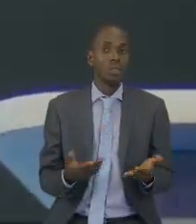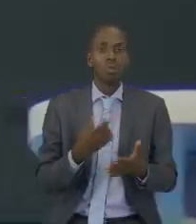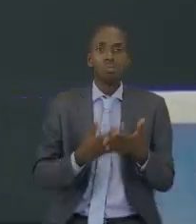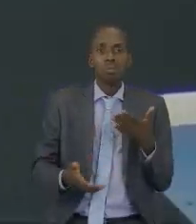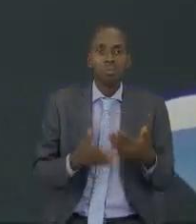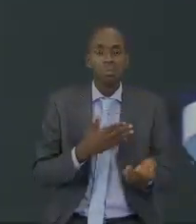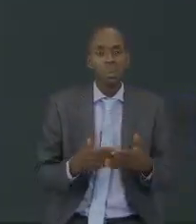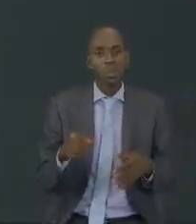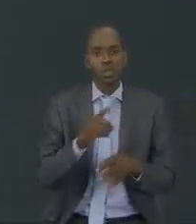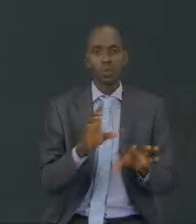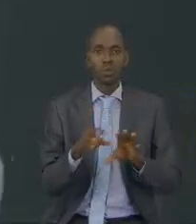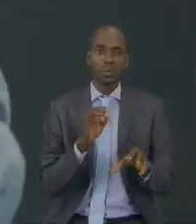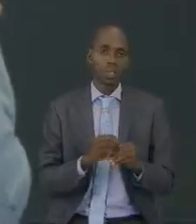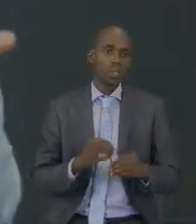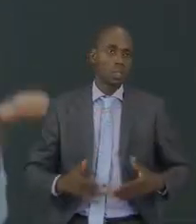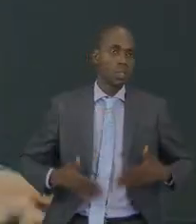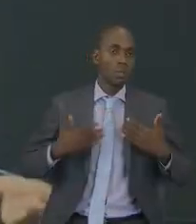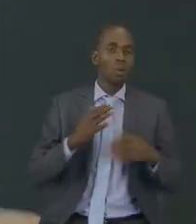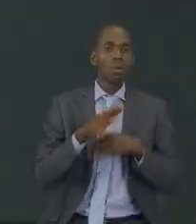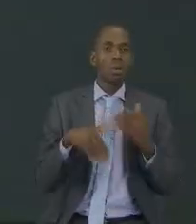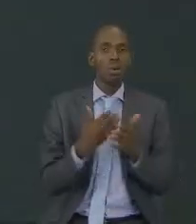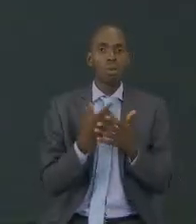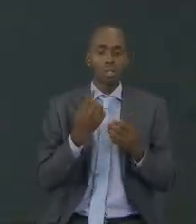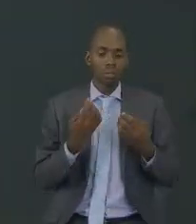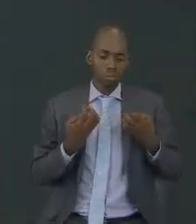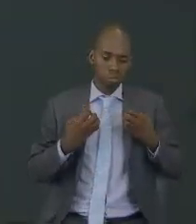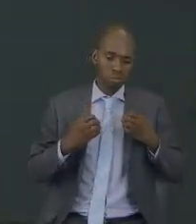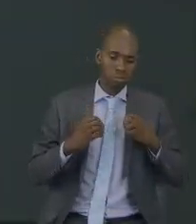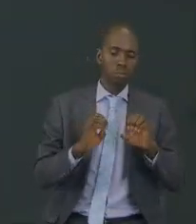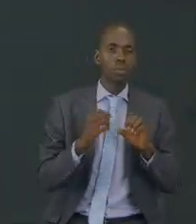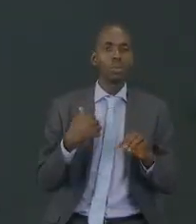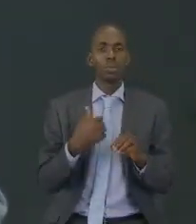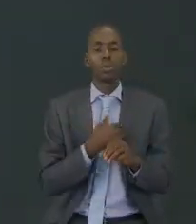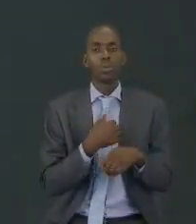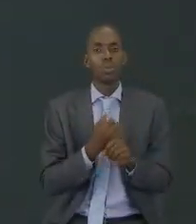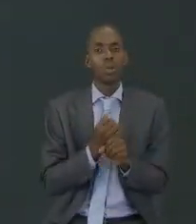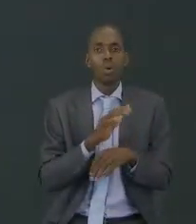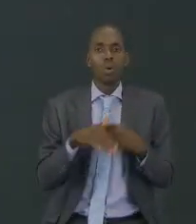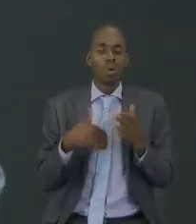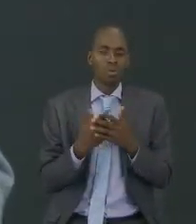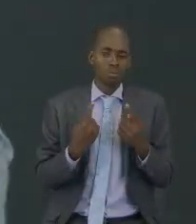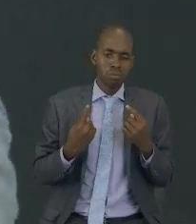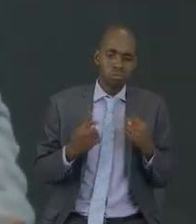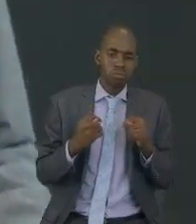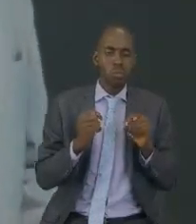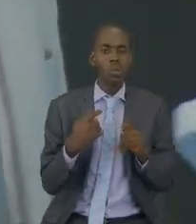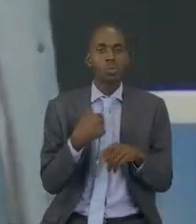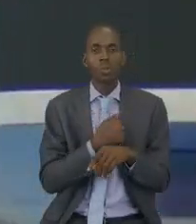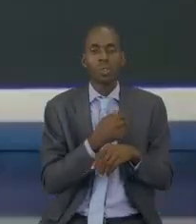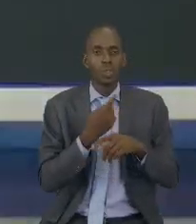we do in life, all the efforts we make, all the trials we make, all